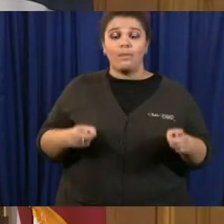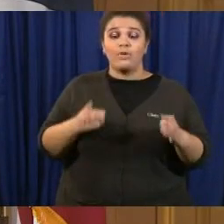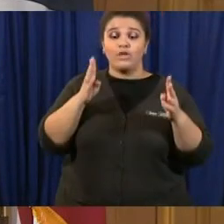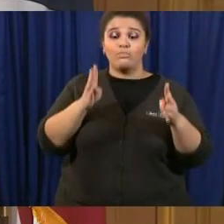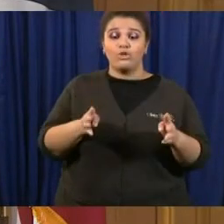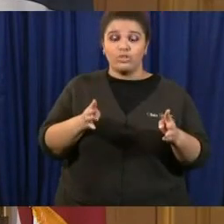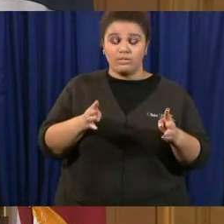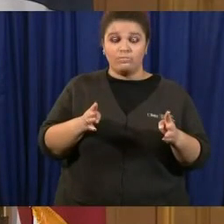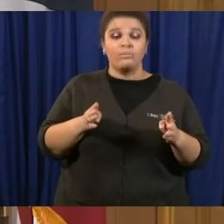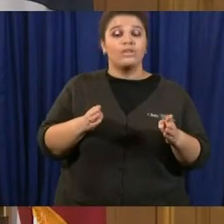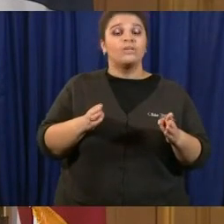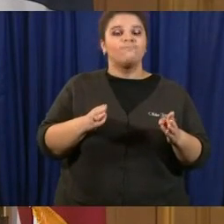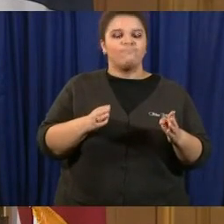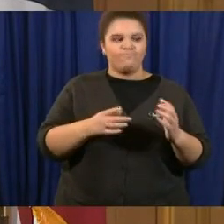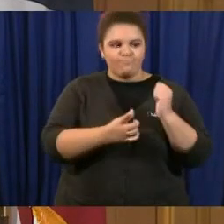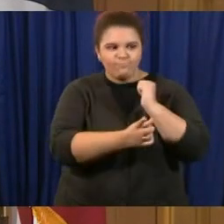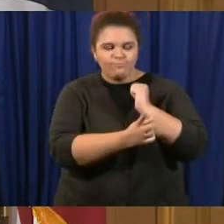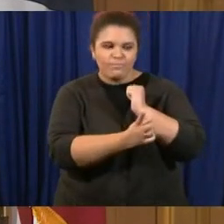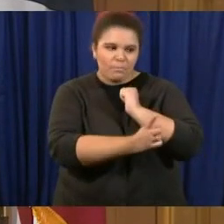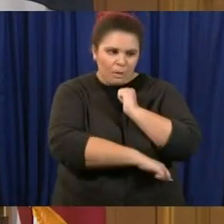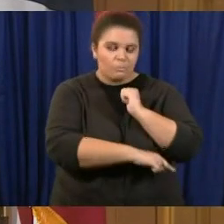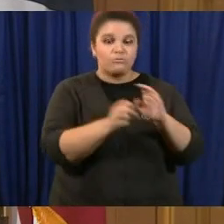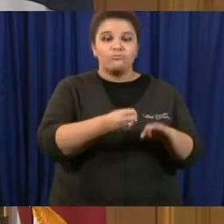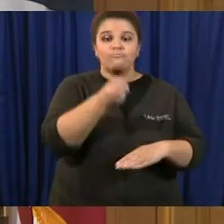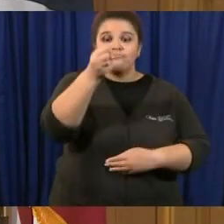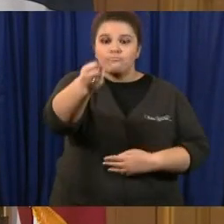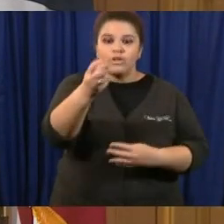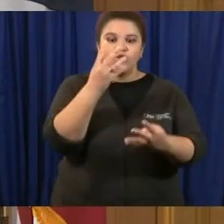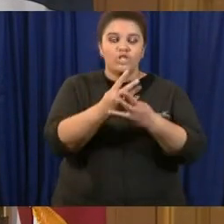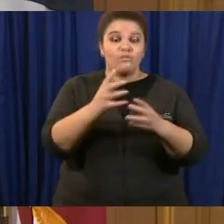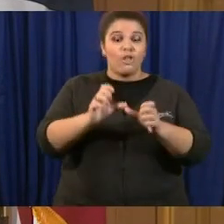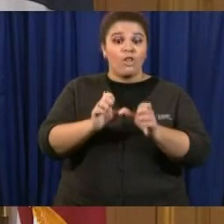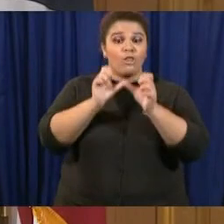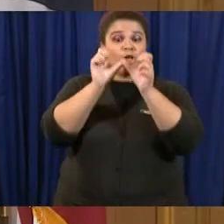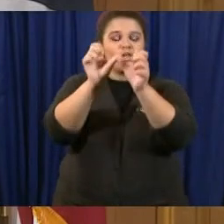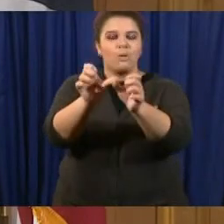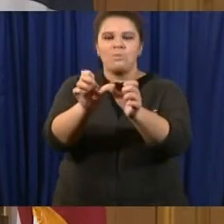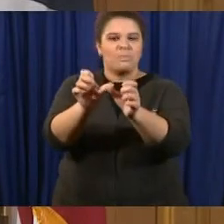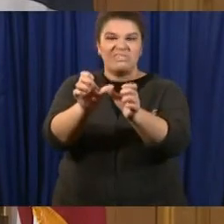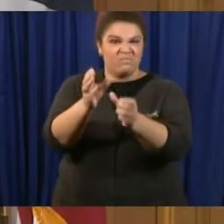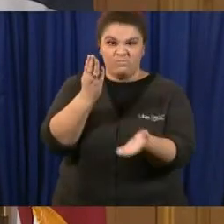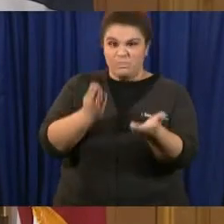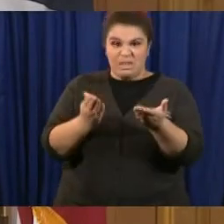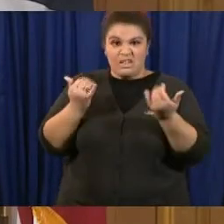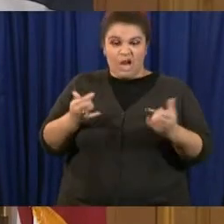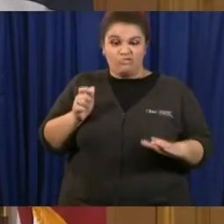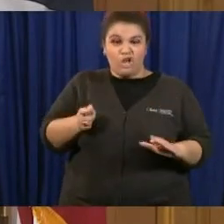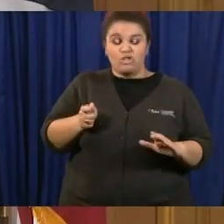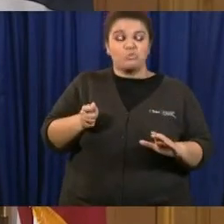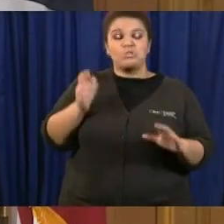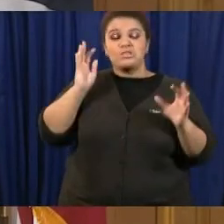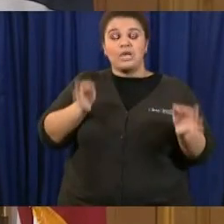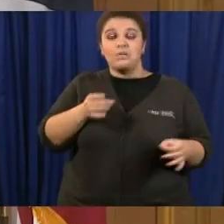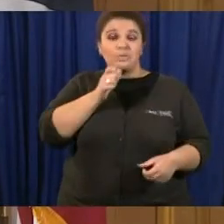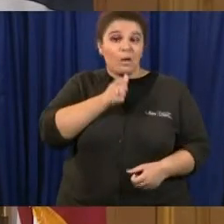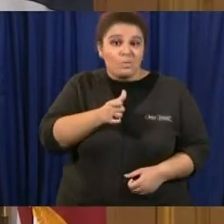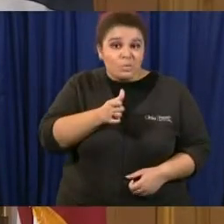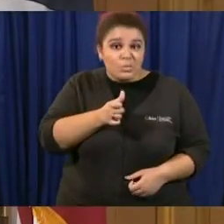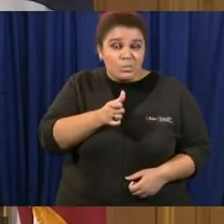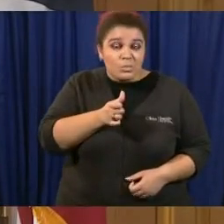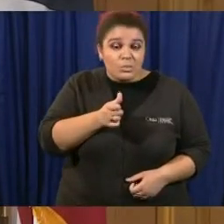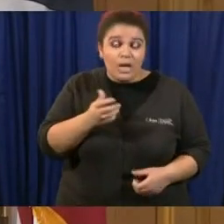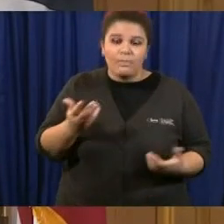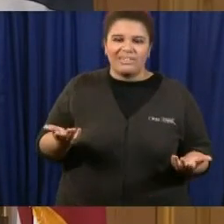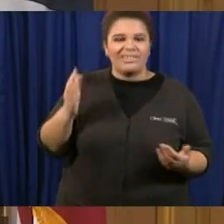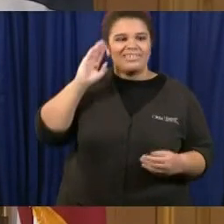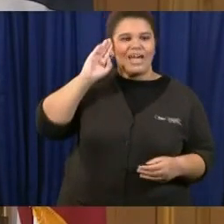or anything else that could happen as a result of the virus, because I know there are some issues with workers and inmates getting